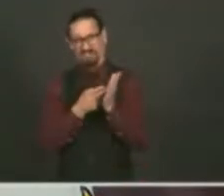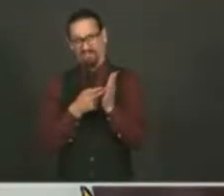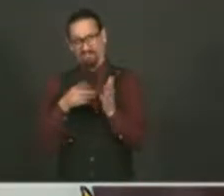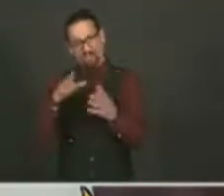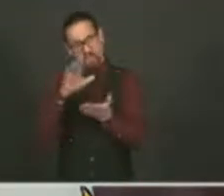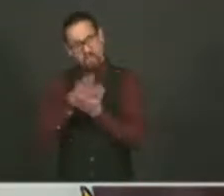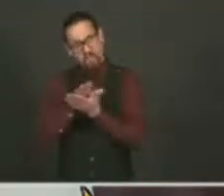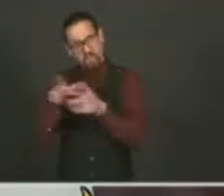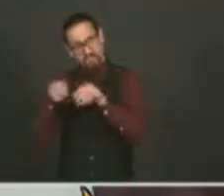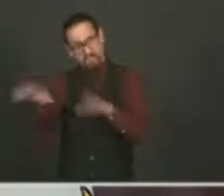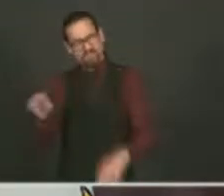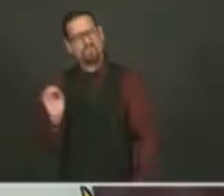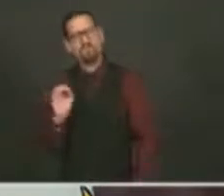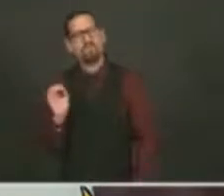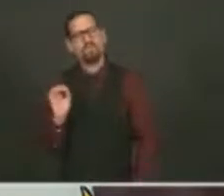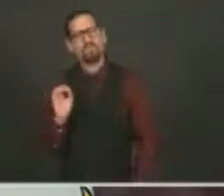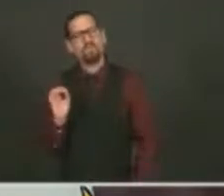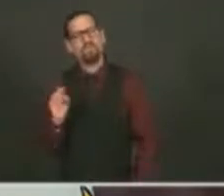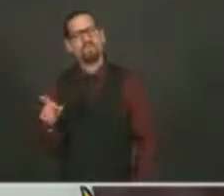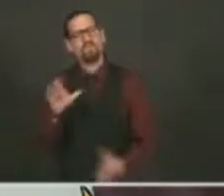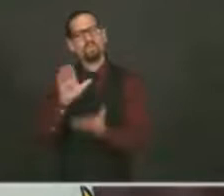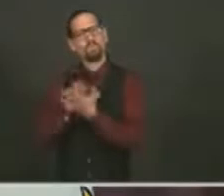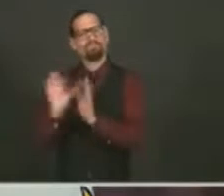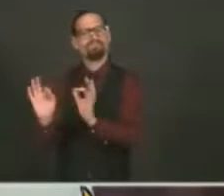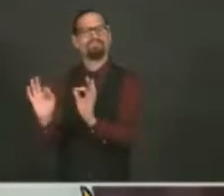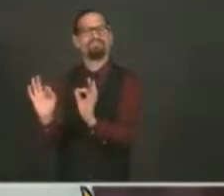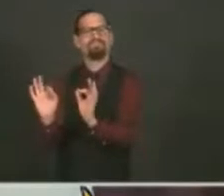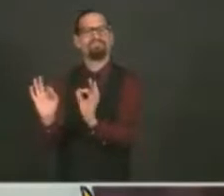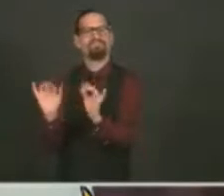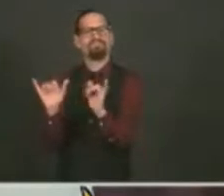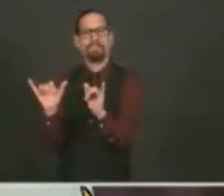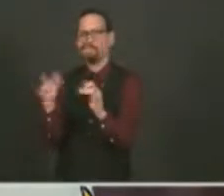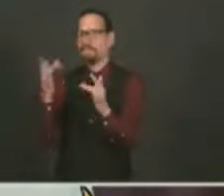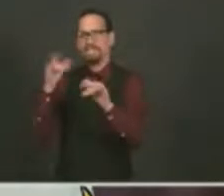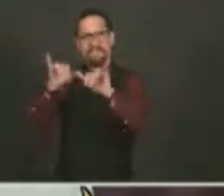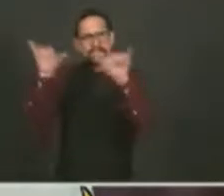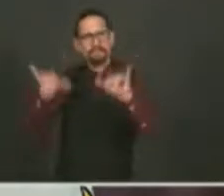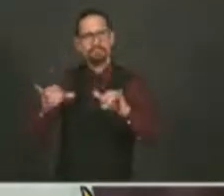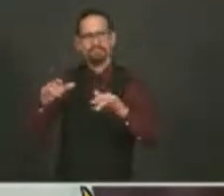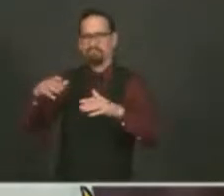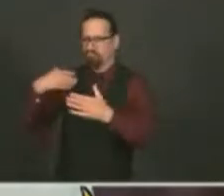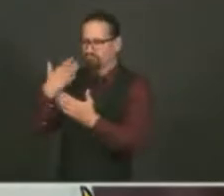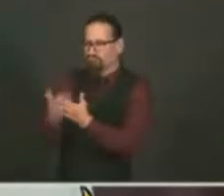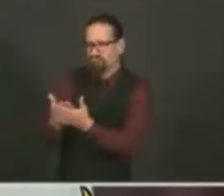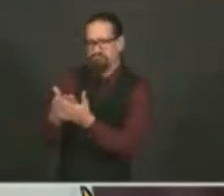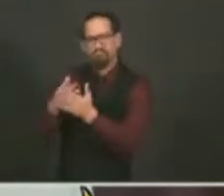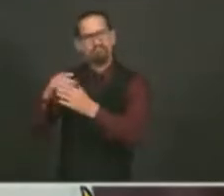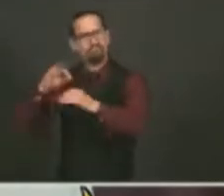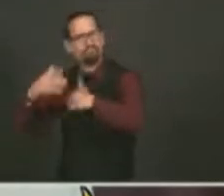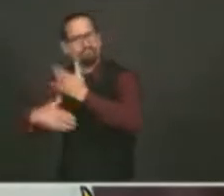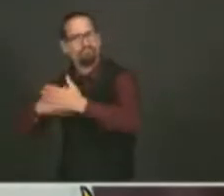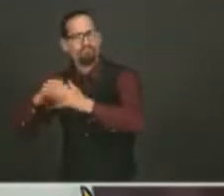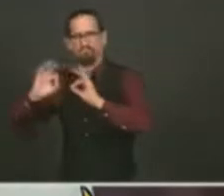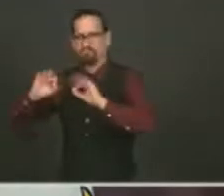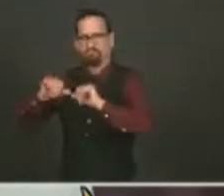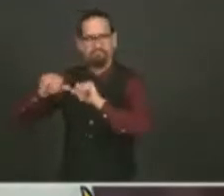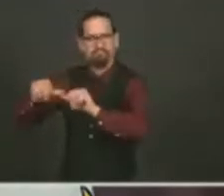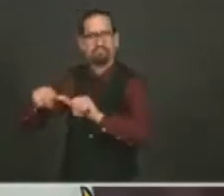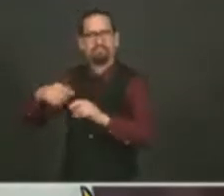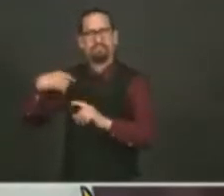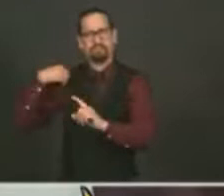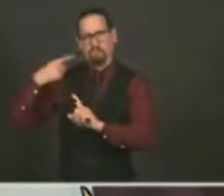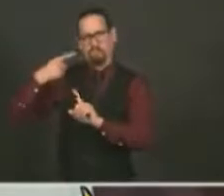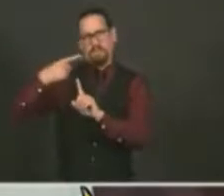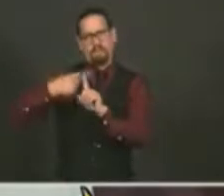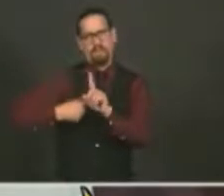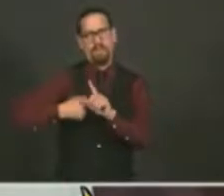systems are working very well. So in the last month, since we've been open, they've only had